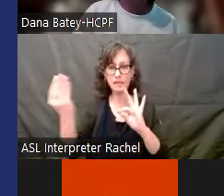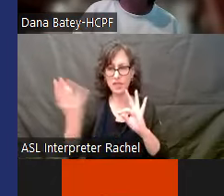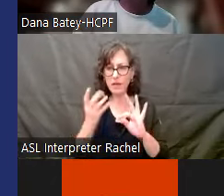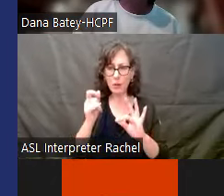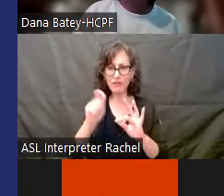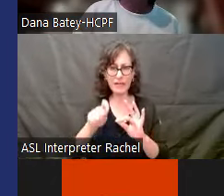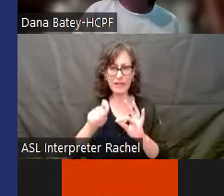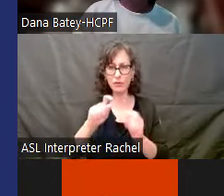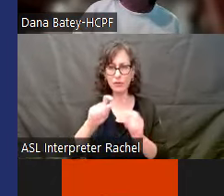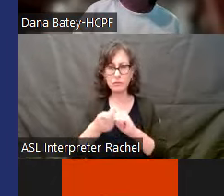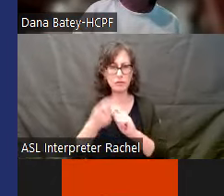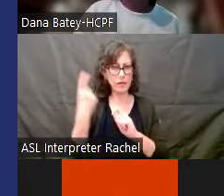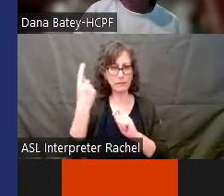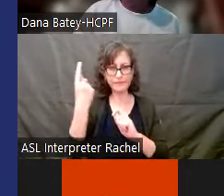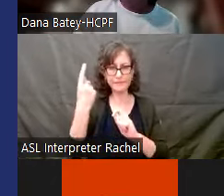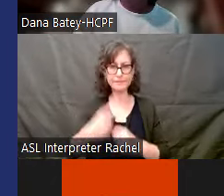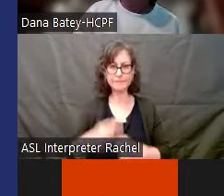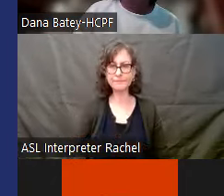change it.